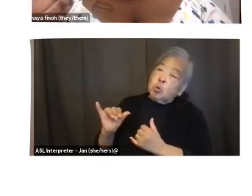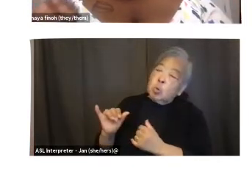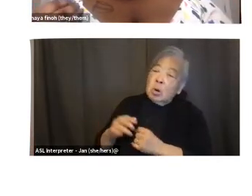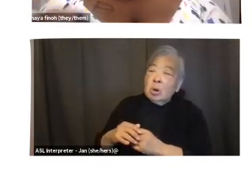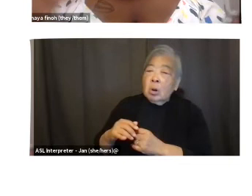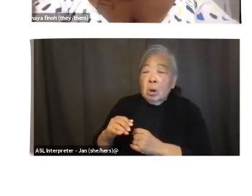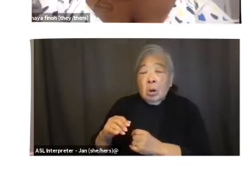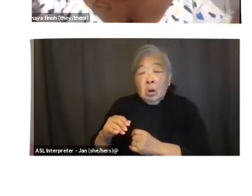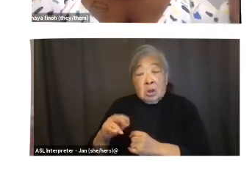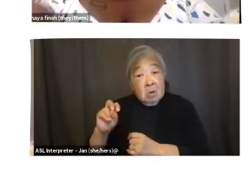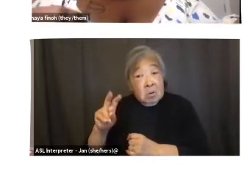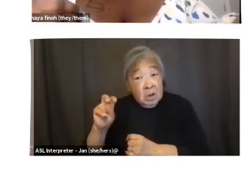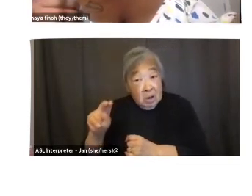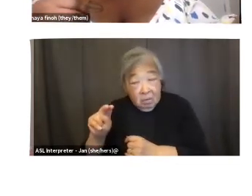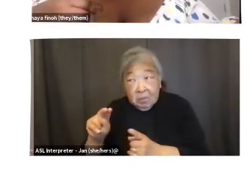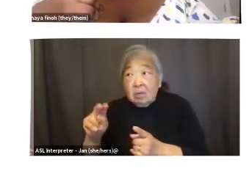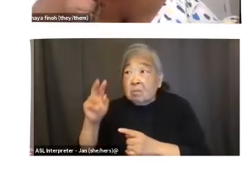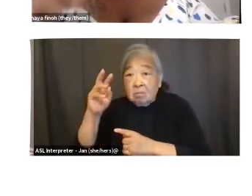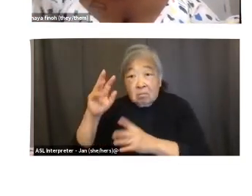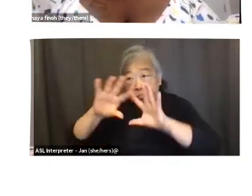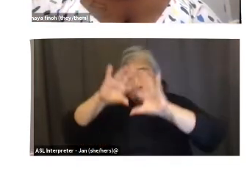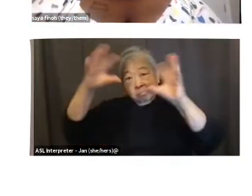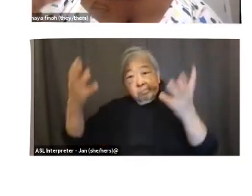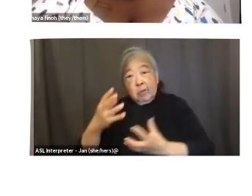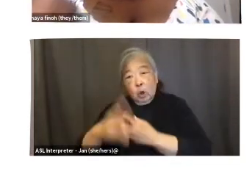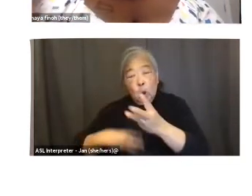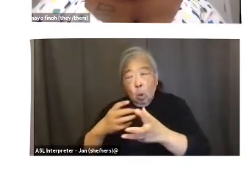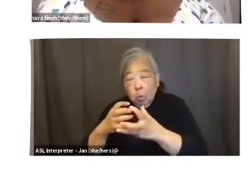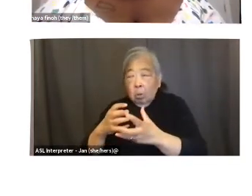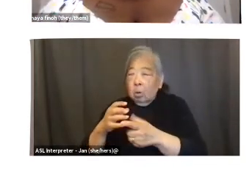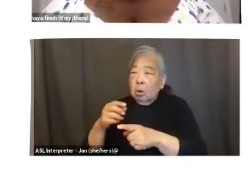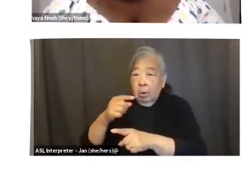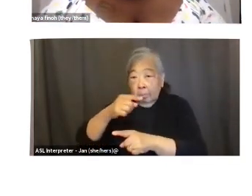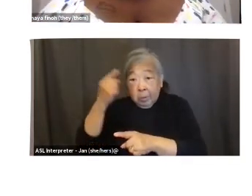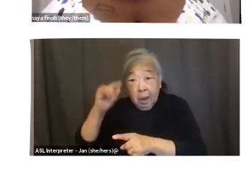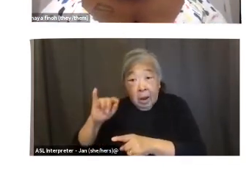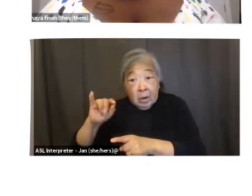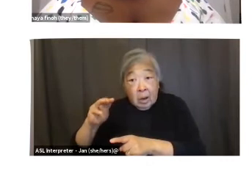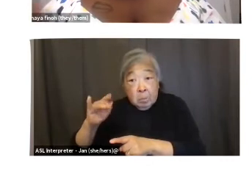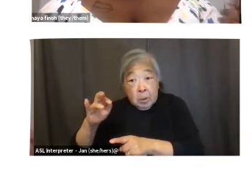even with the acknowledgement globally that the violence Black immigrants are facing